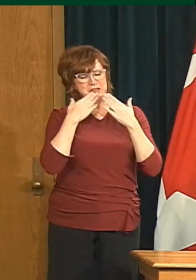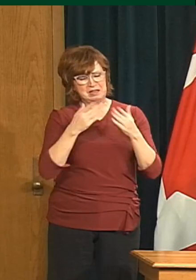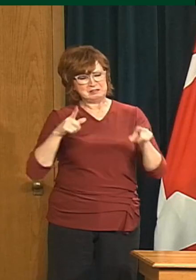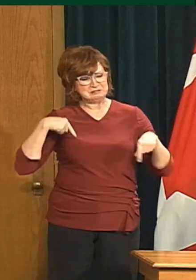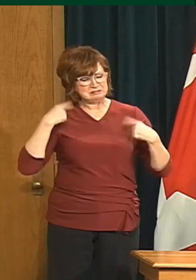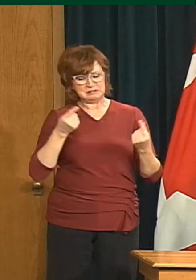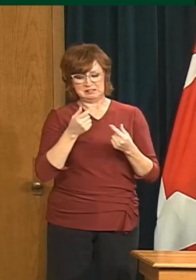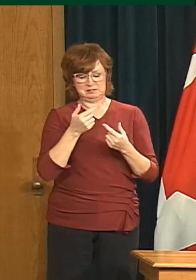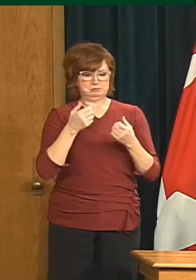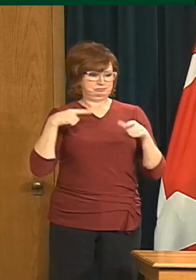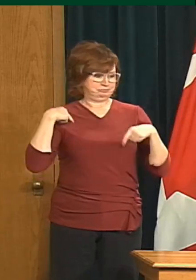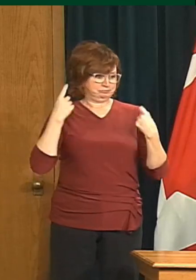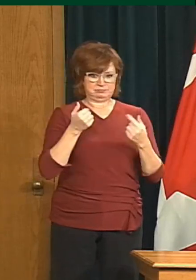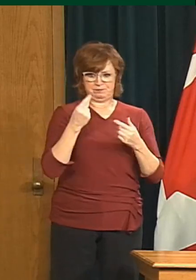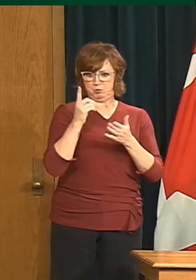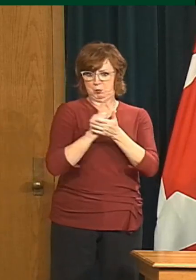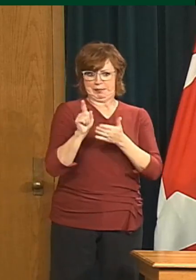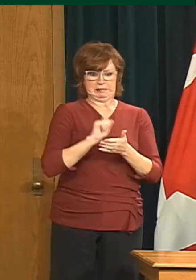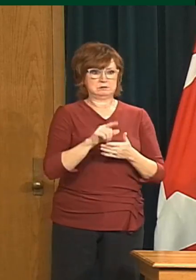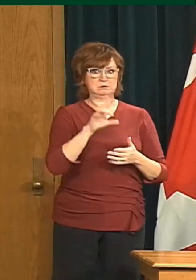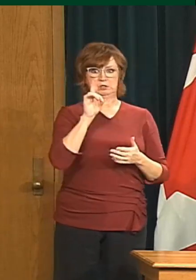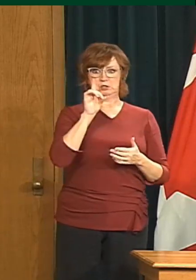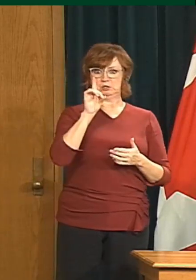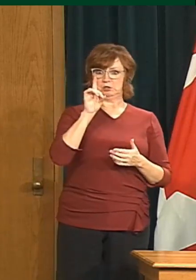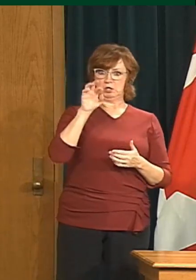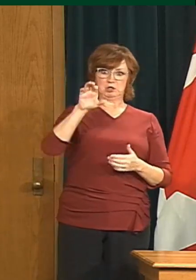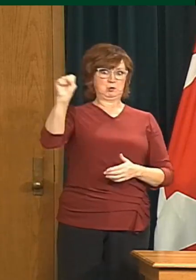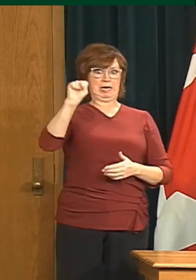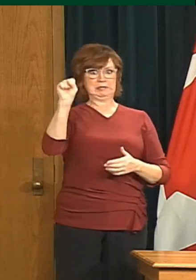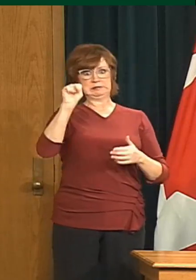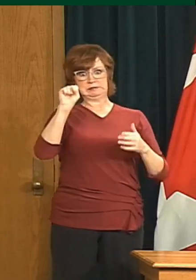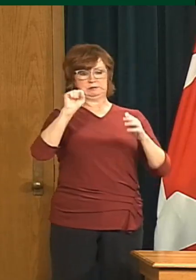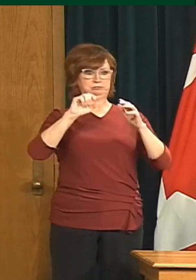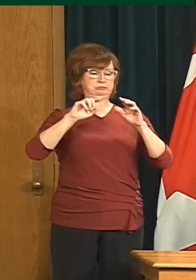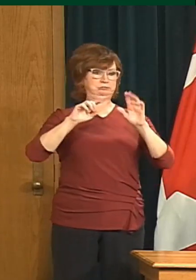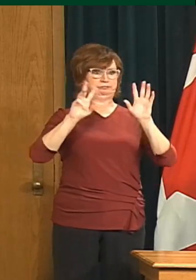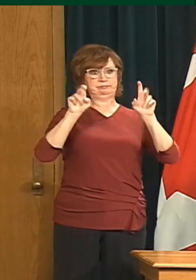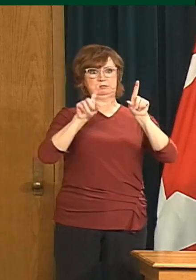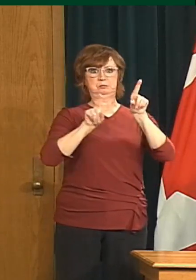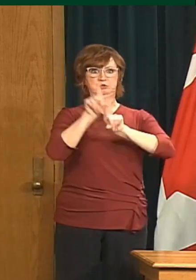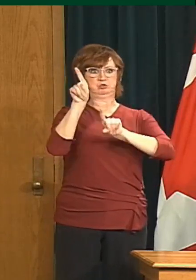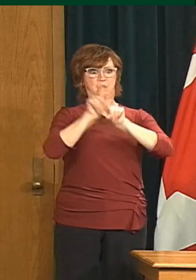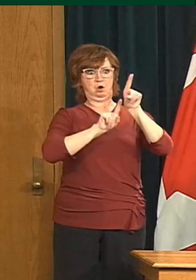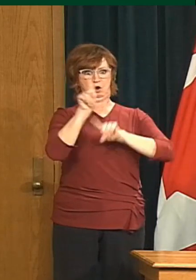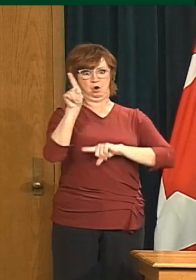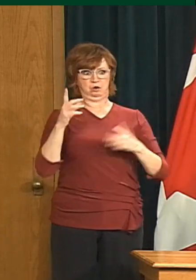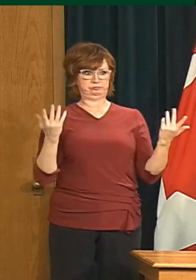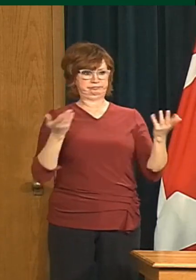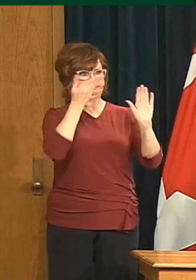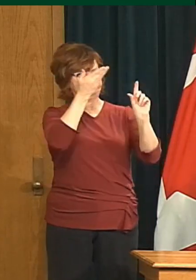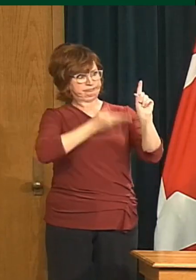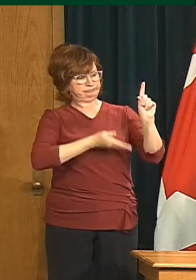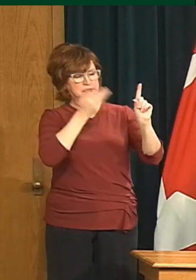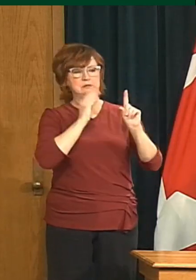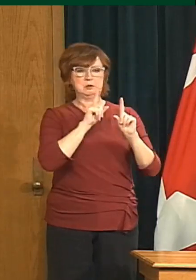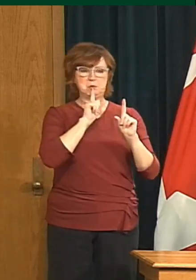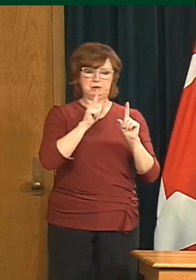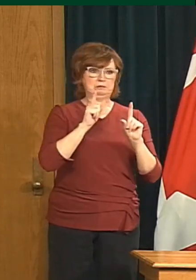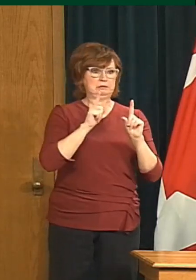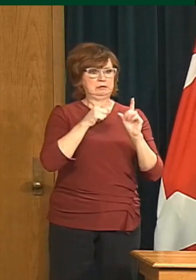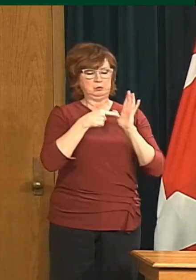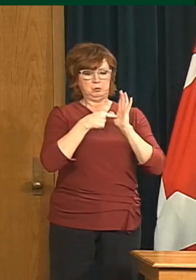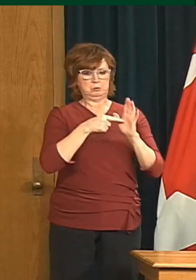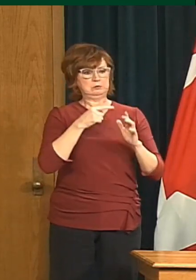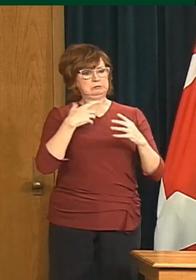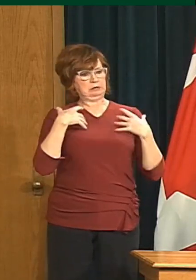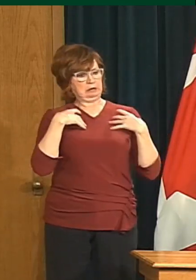few weeks, Dr. Shahab has literally become the very face of our healthcare system here in Saskatchewan, and so I want to take a moment just to